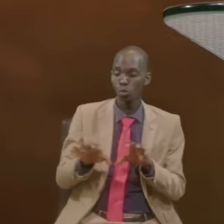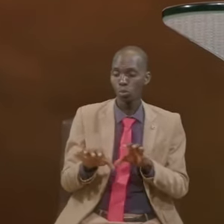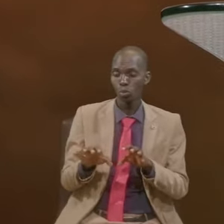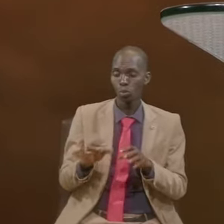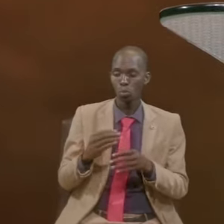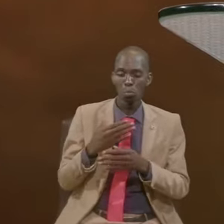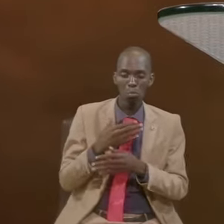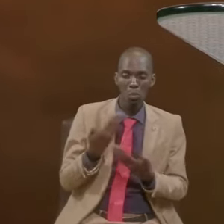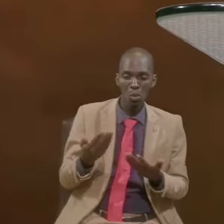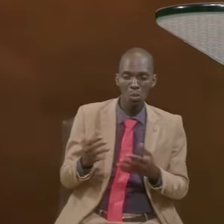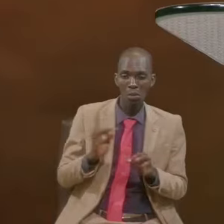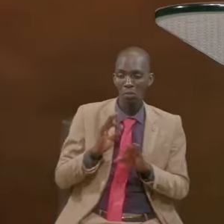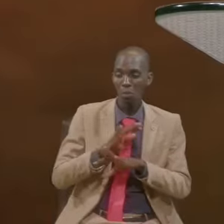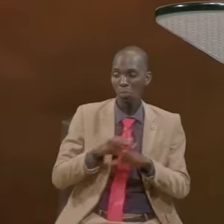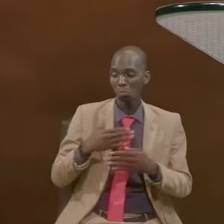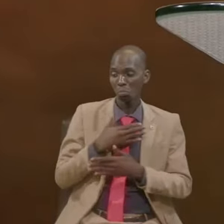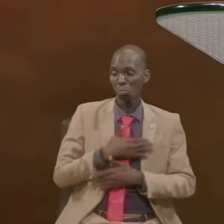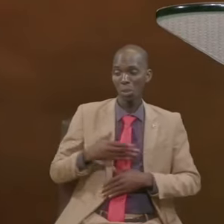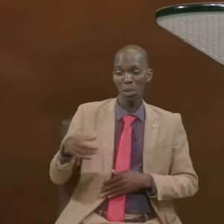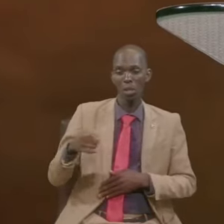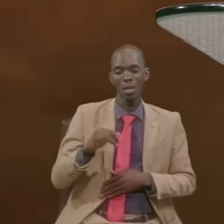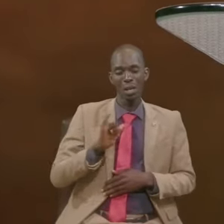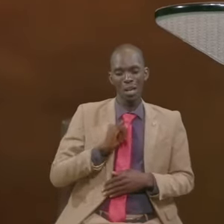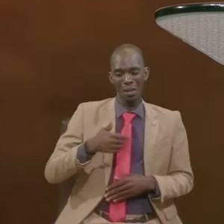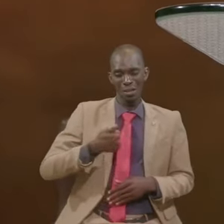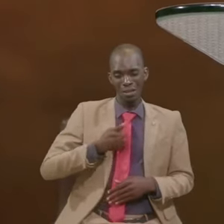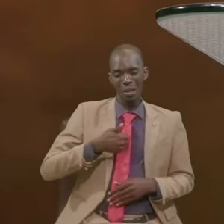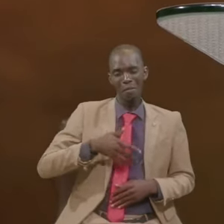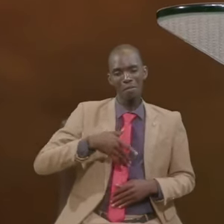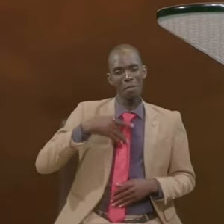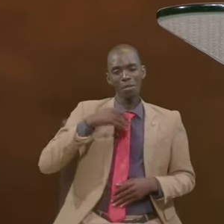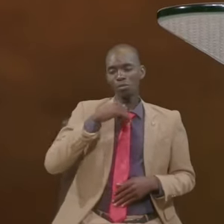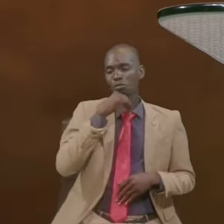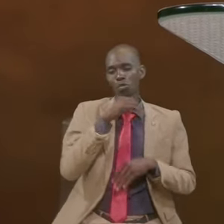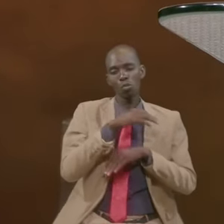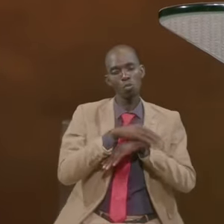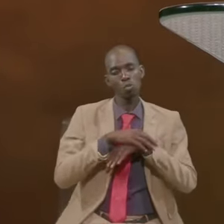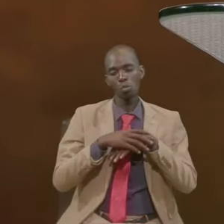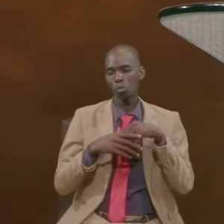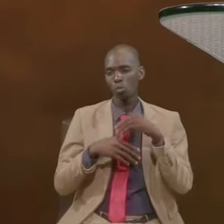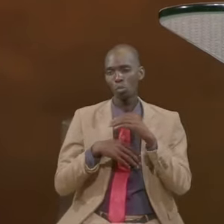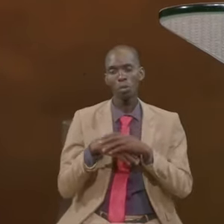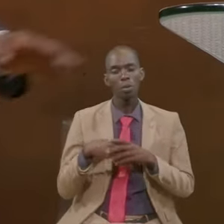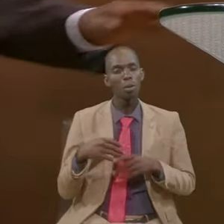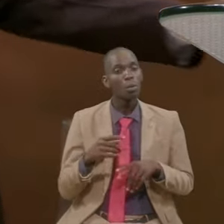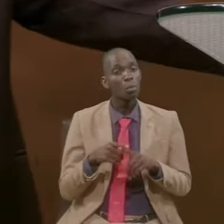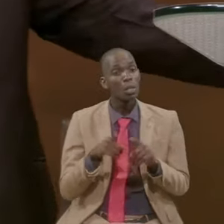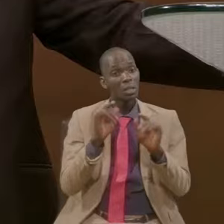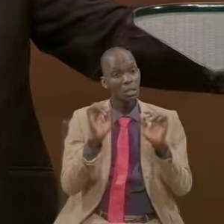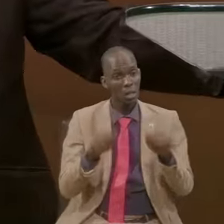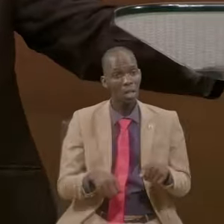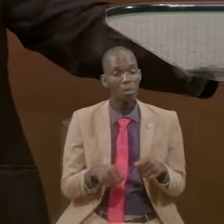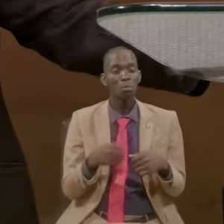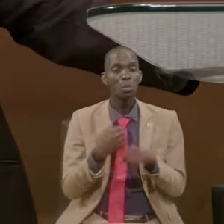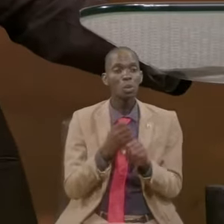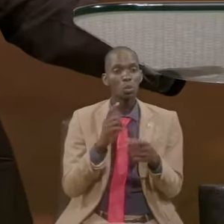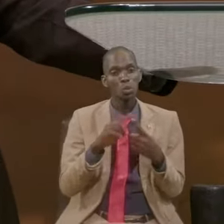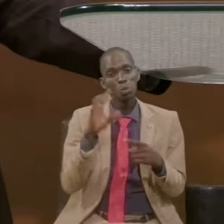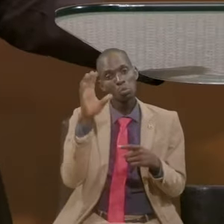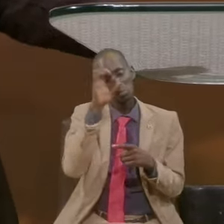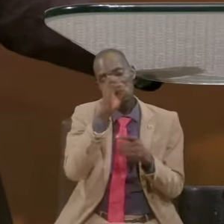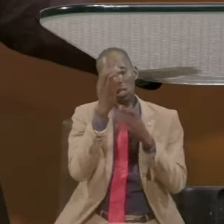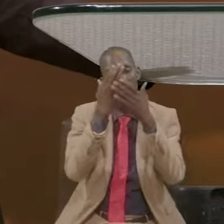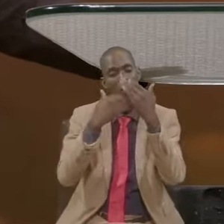feel uncomfortable. But it will hinder you from making it at the rapture. If you're always pleasing